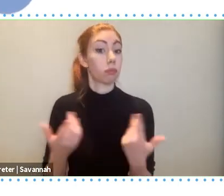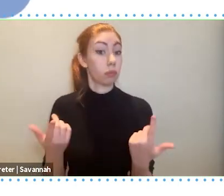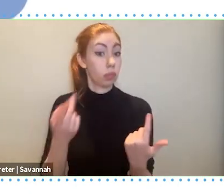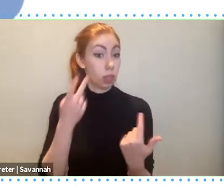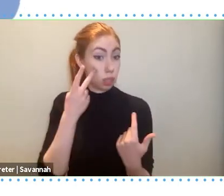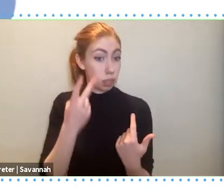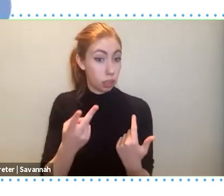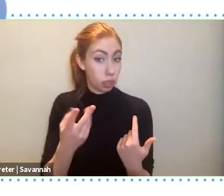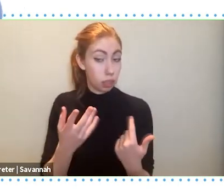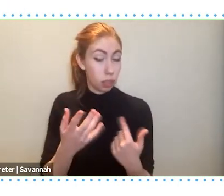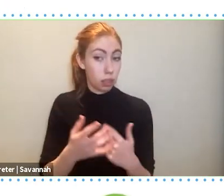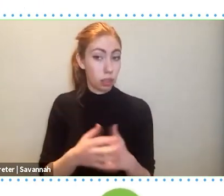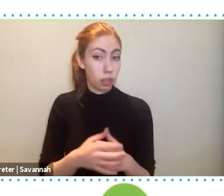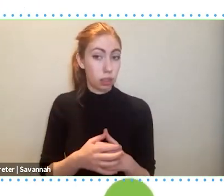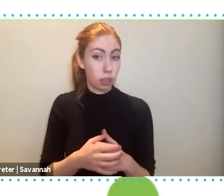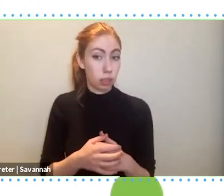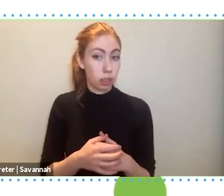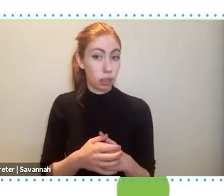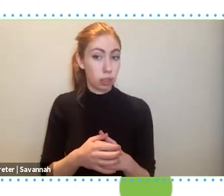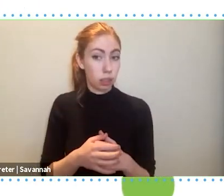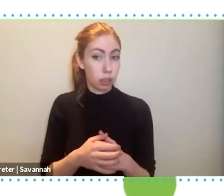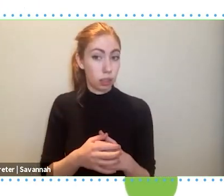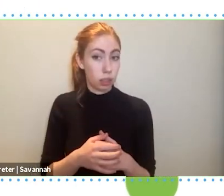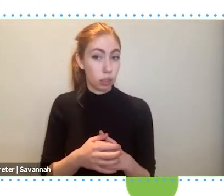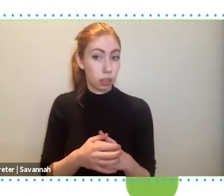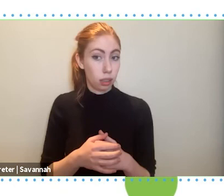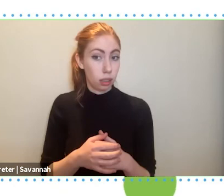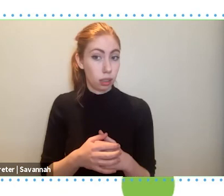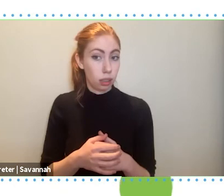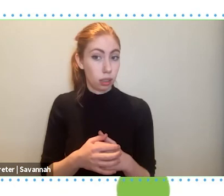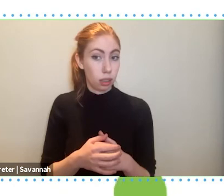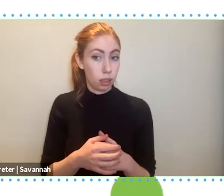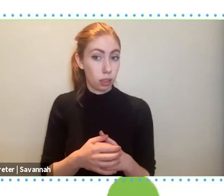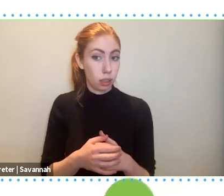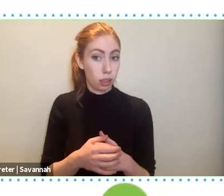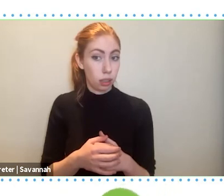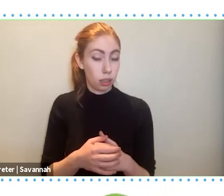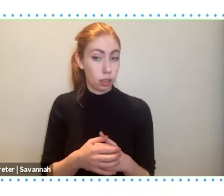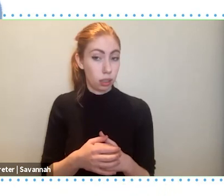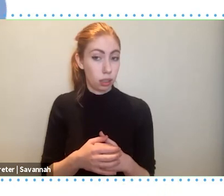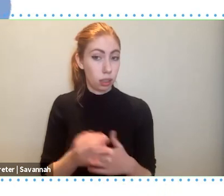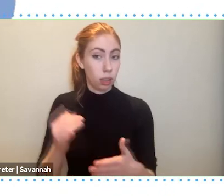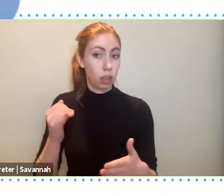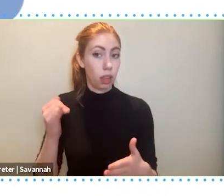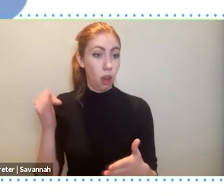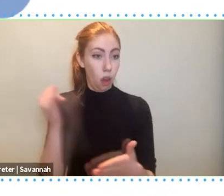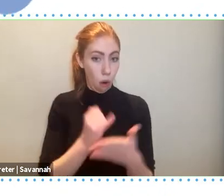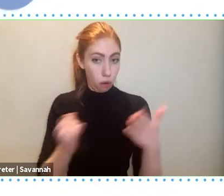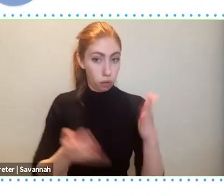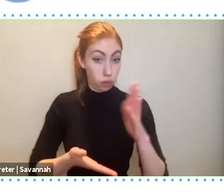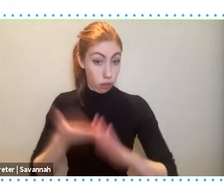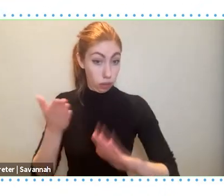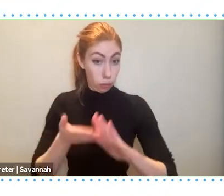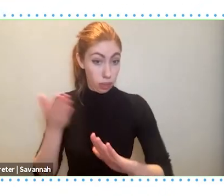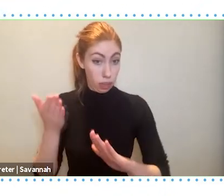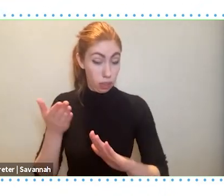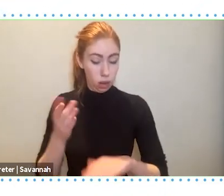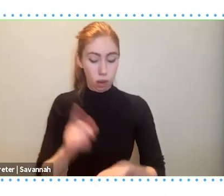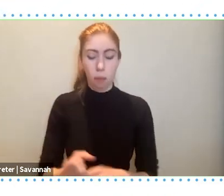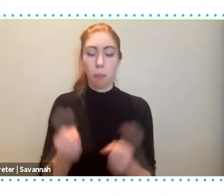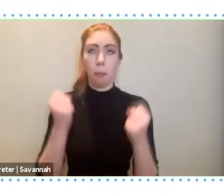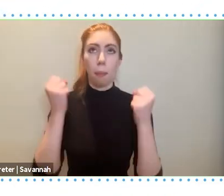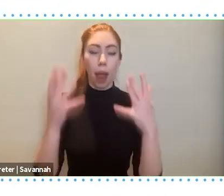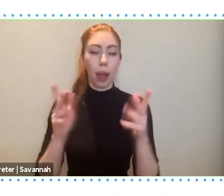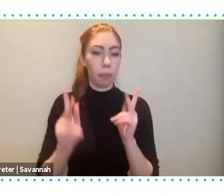with the sector, generally speaking, there are definitely pockets of really forward-looking thinking,